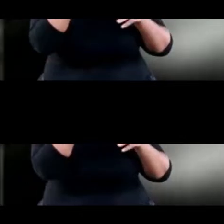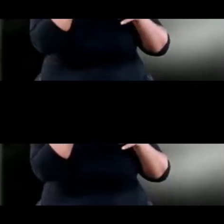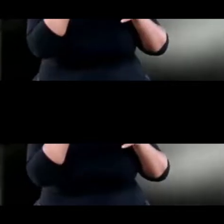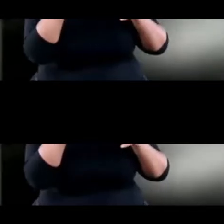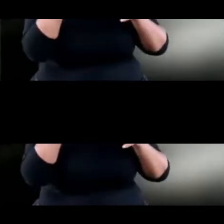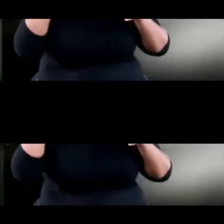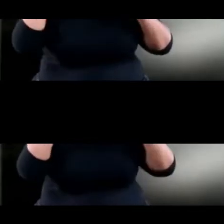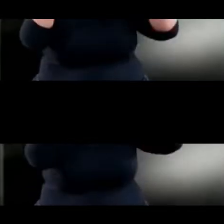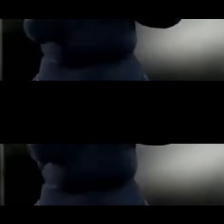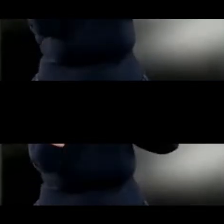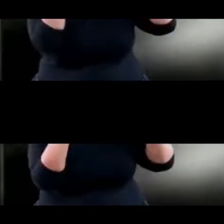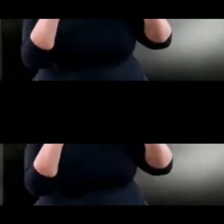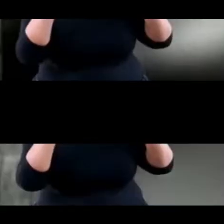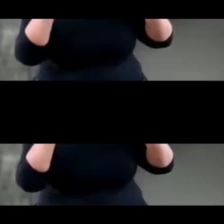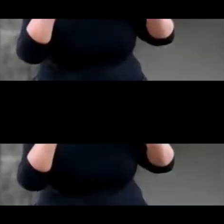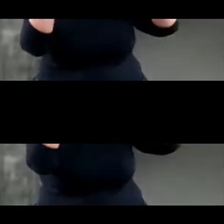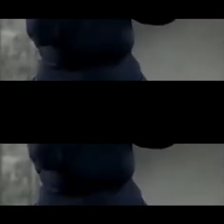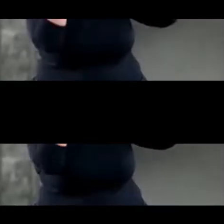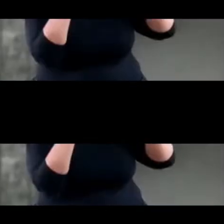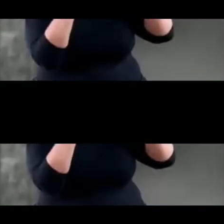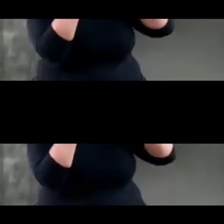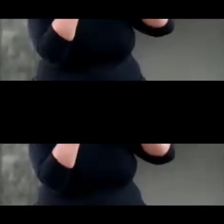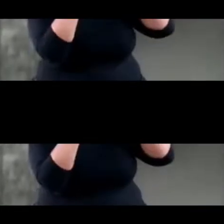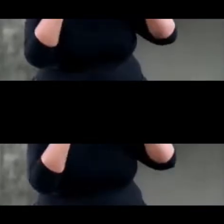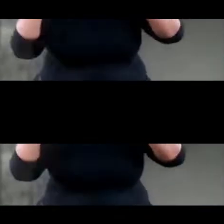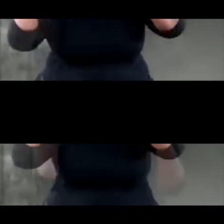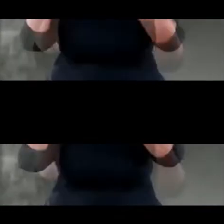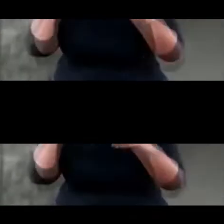and made any needed repairs to their barns or houses.